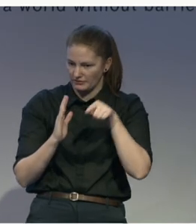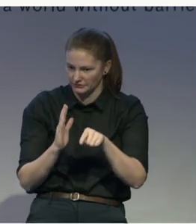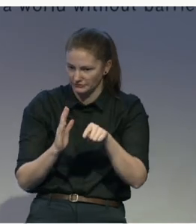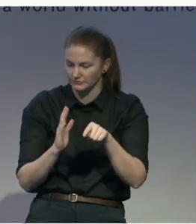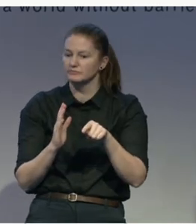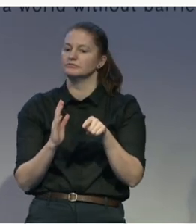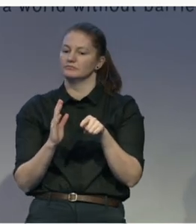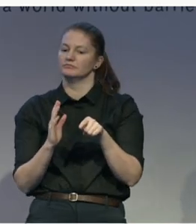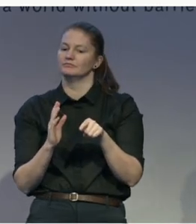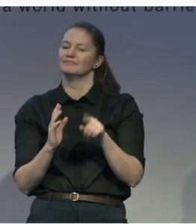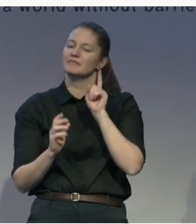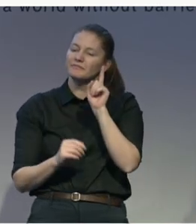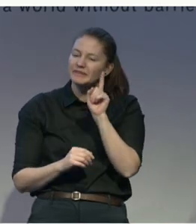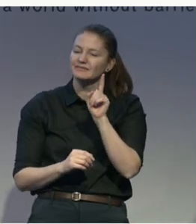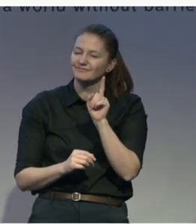advocacy has been